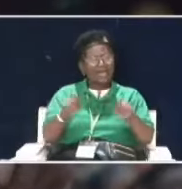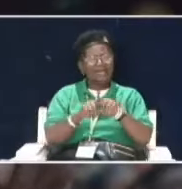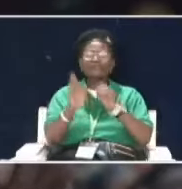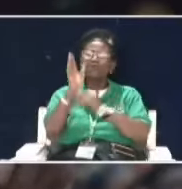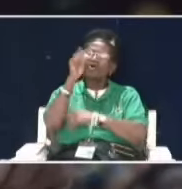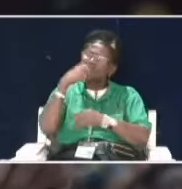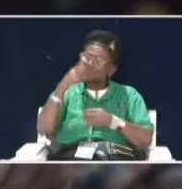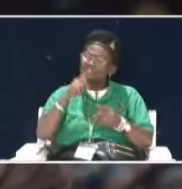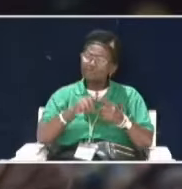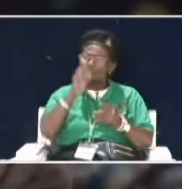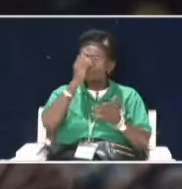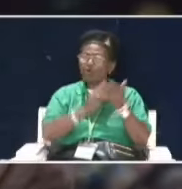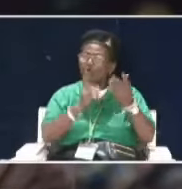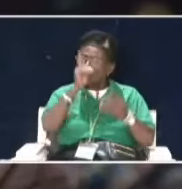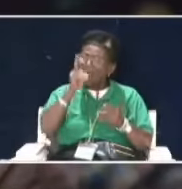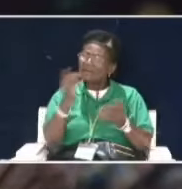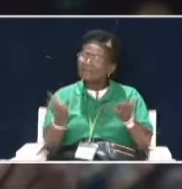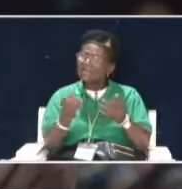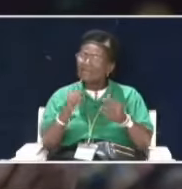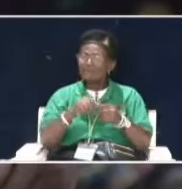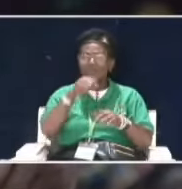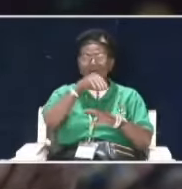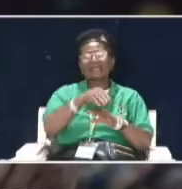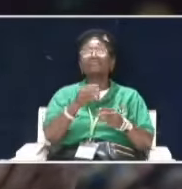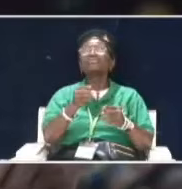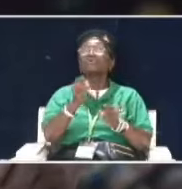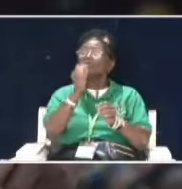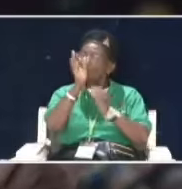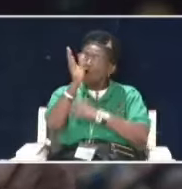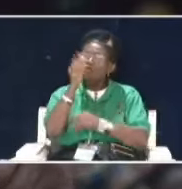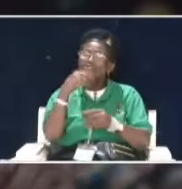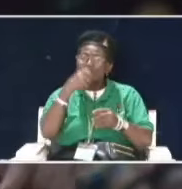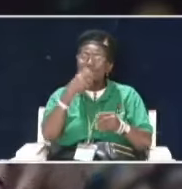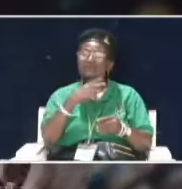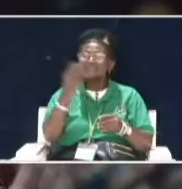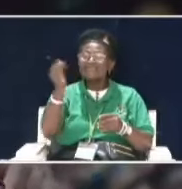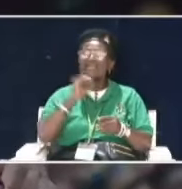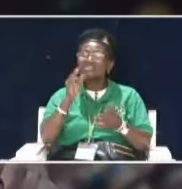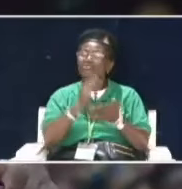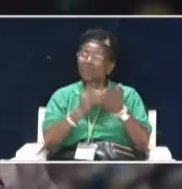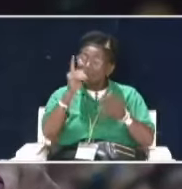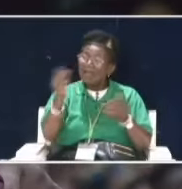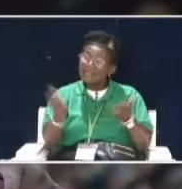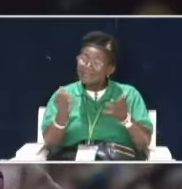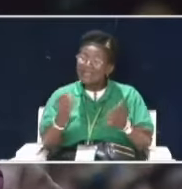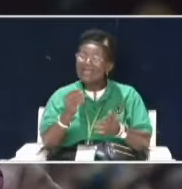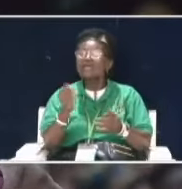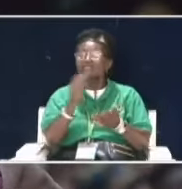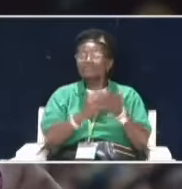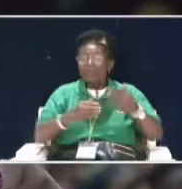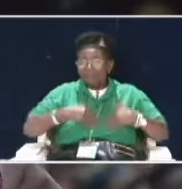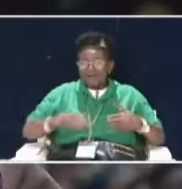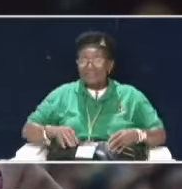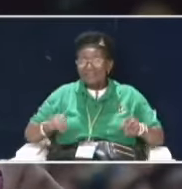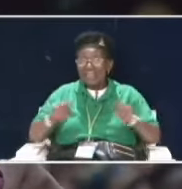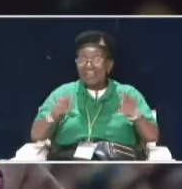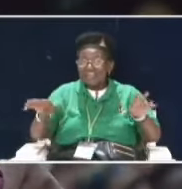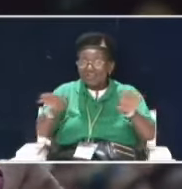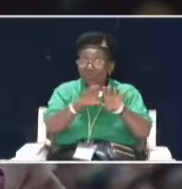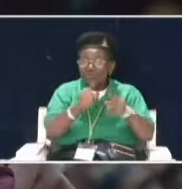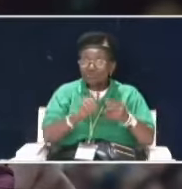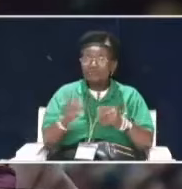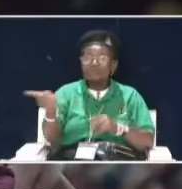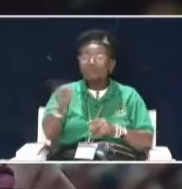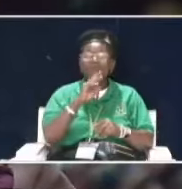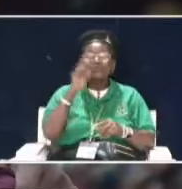tonight. And God spoke and said, there is someone here, there's somebody very close to you who is responsible